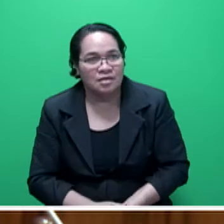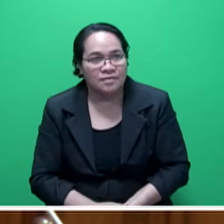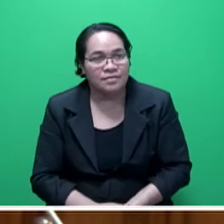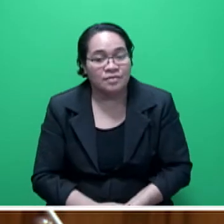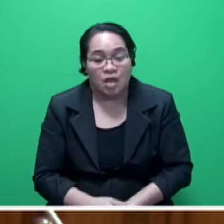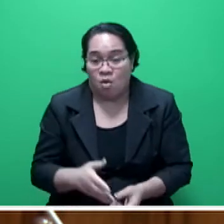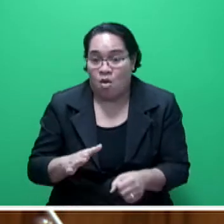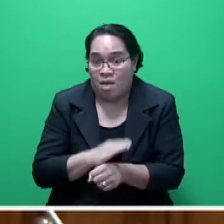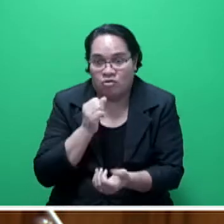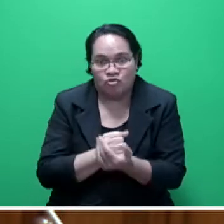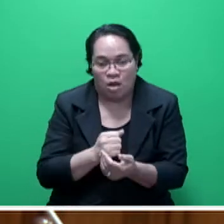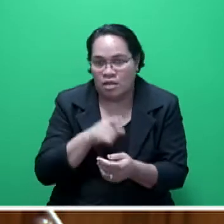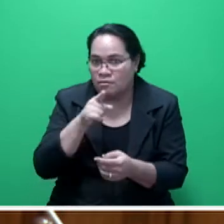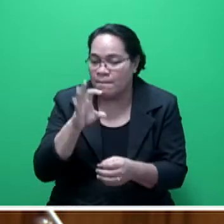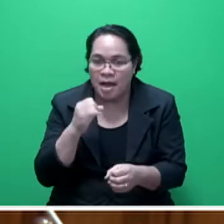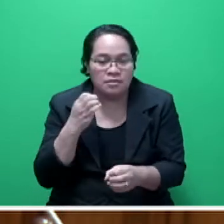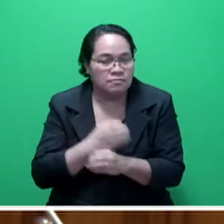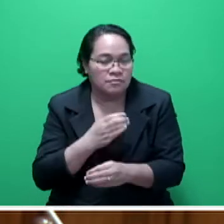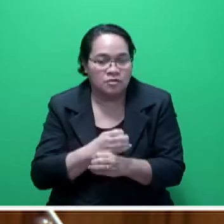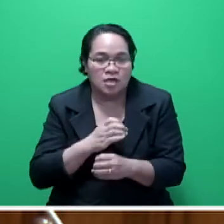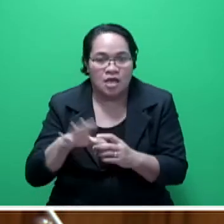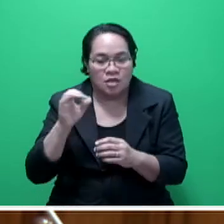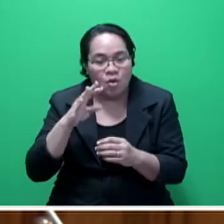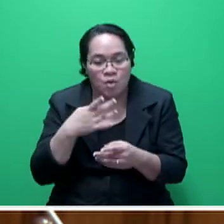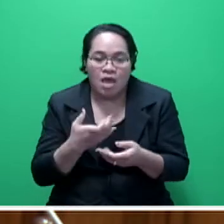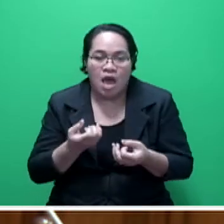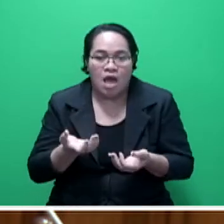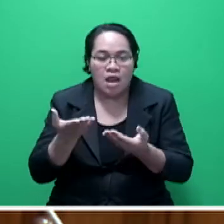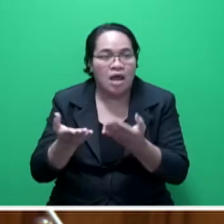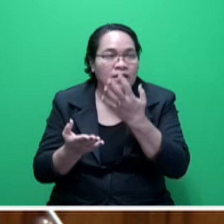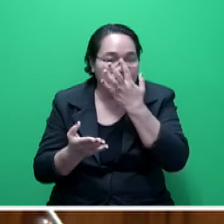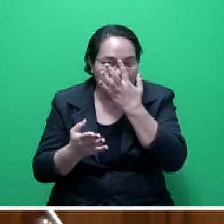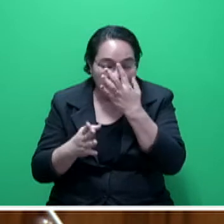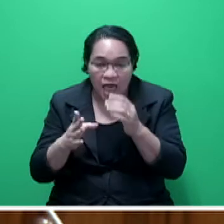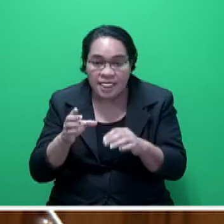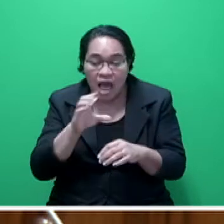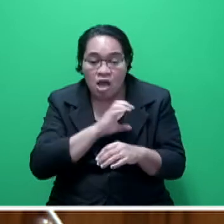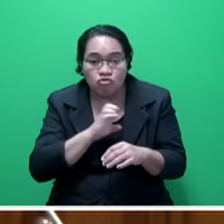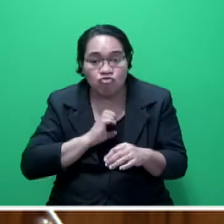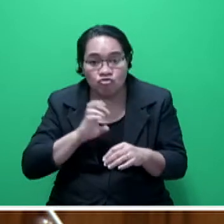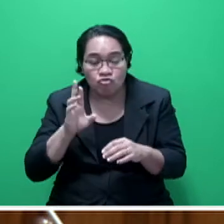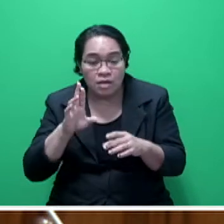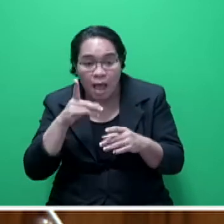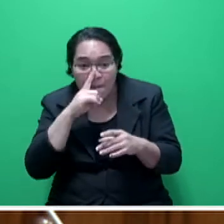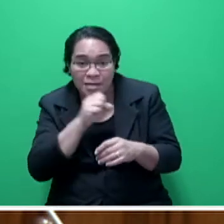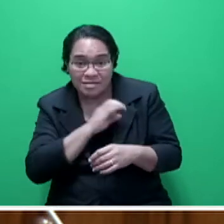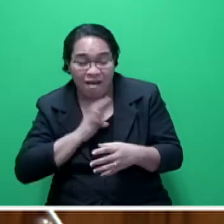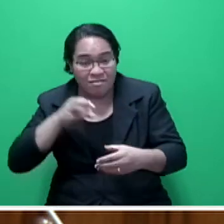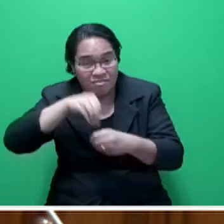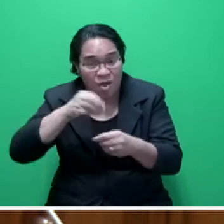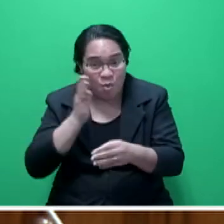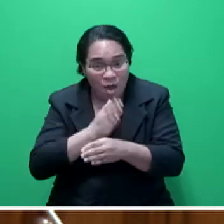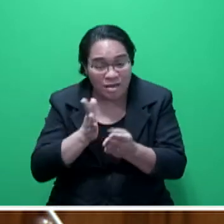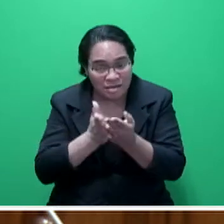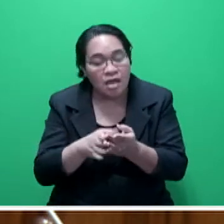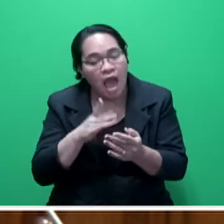ensure super yachts can function properly, we are allowing for crew changes. That means crew are being flown into Fiji to join super yachts, allowing these